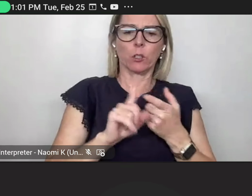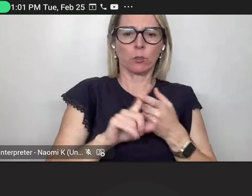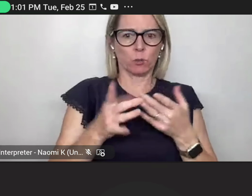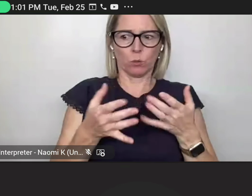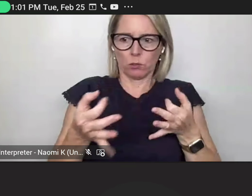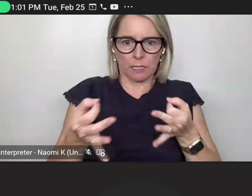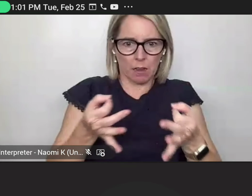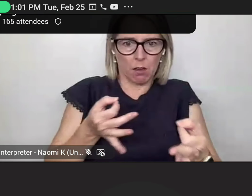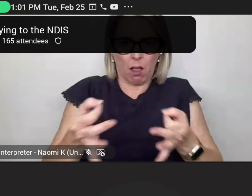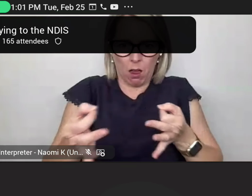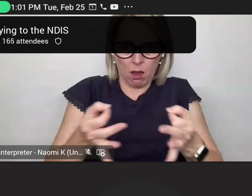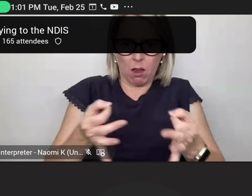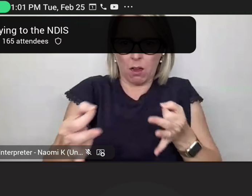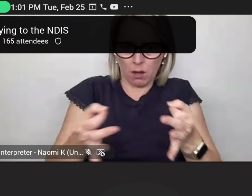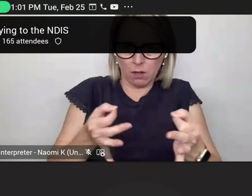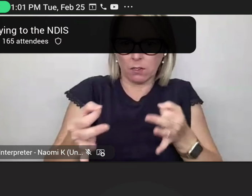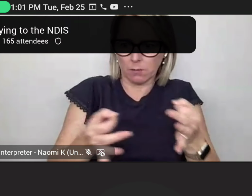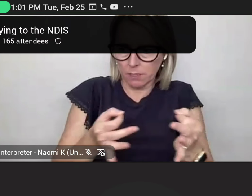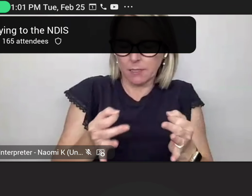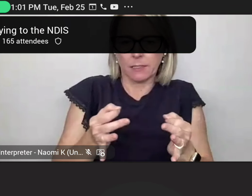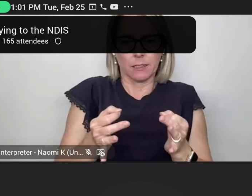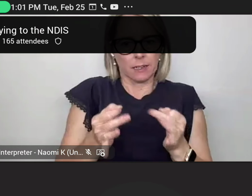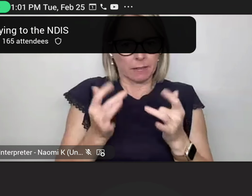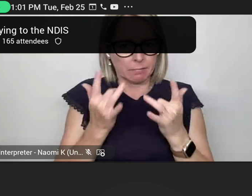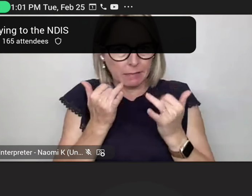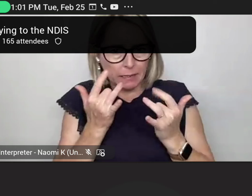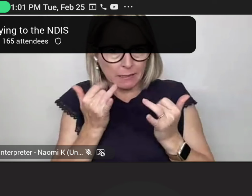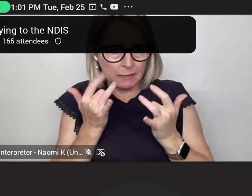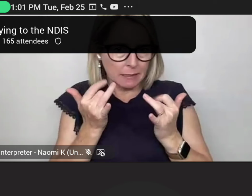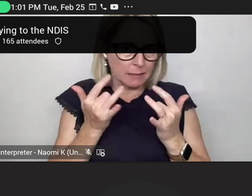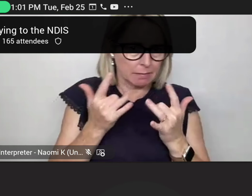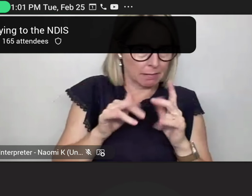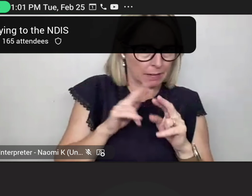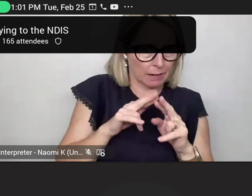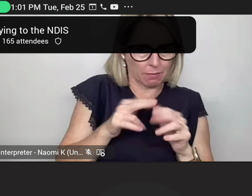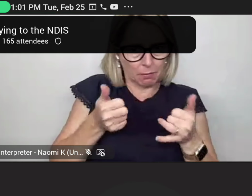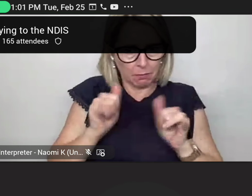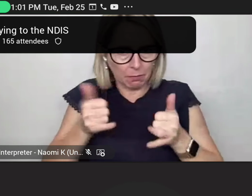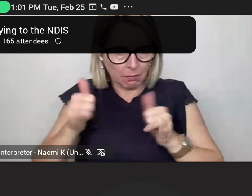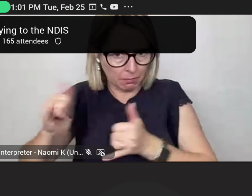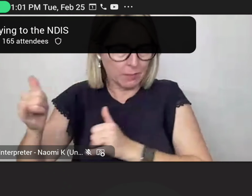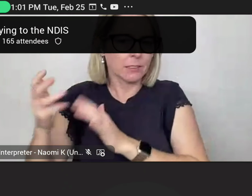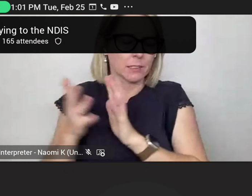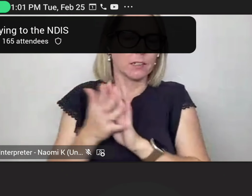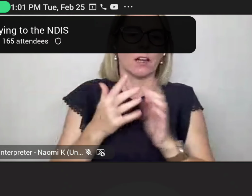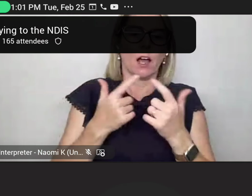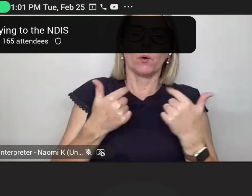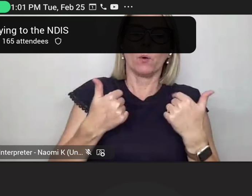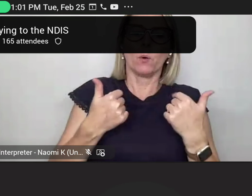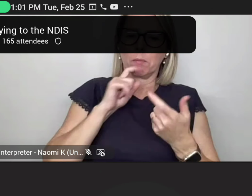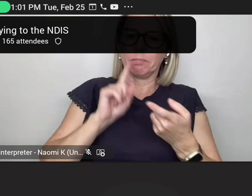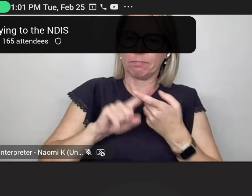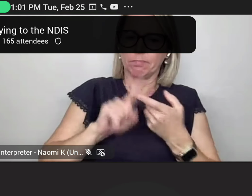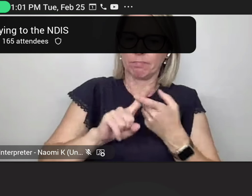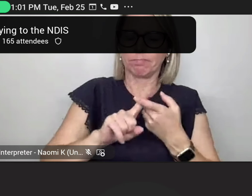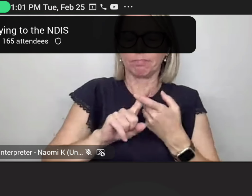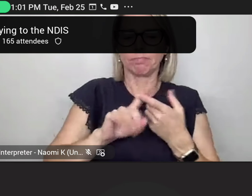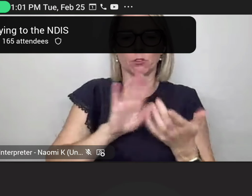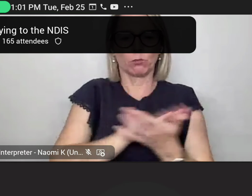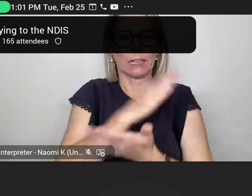and the testing, and as we transition to the new way of working in the future. So we will also keep